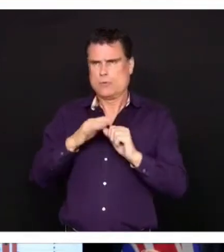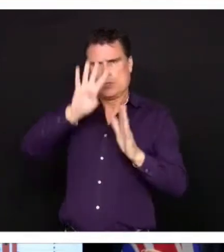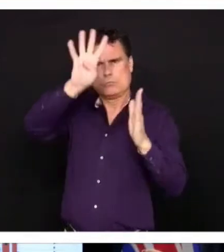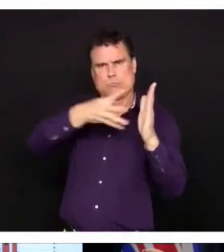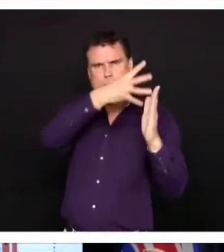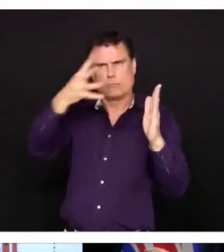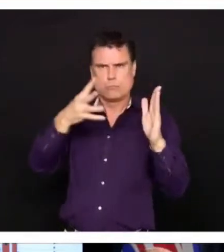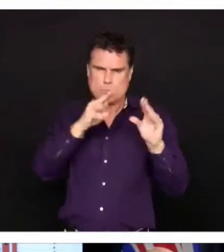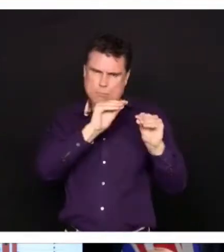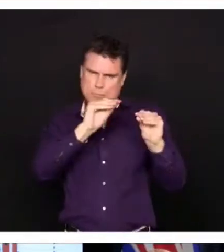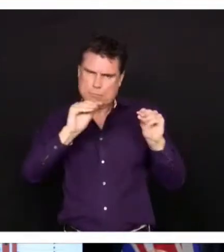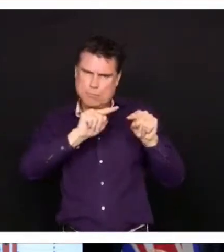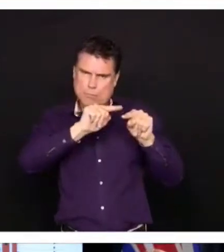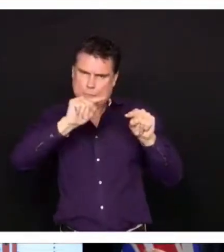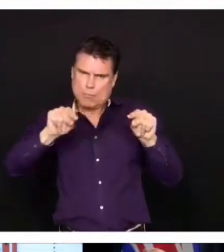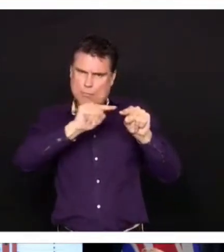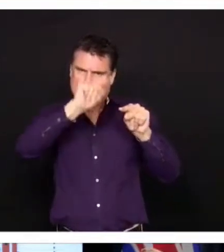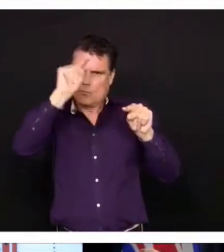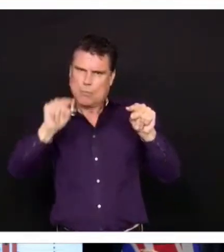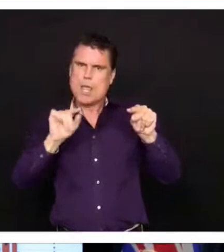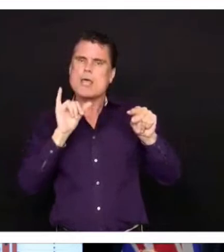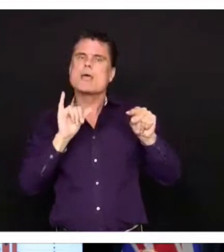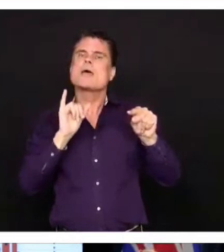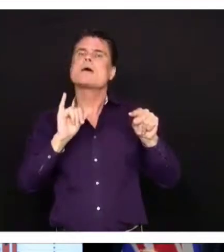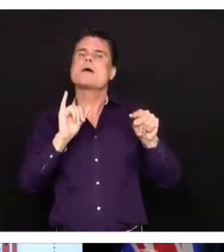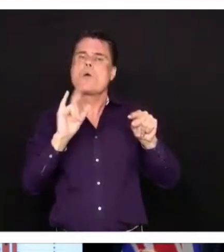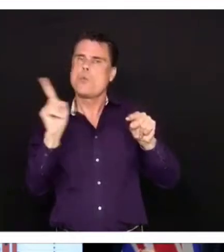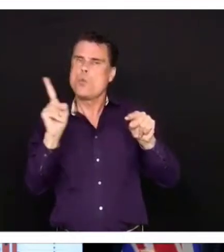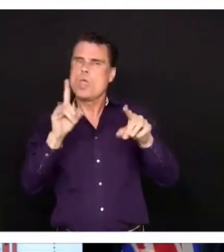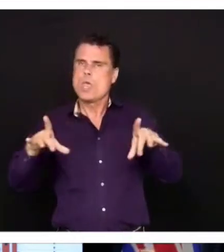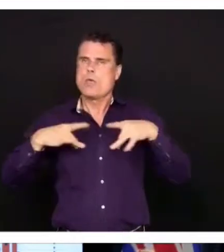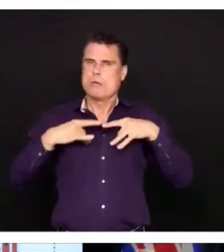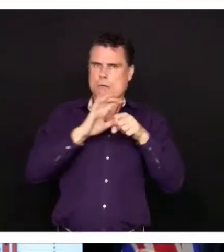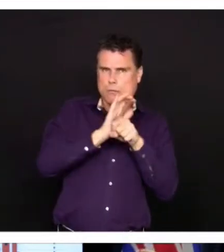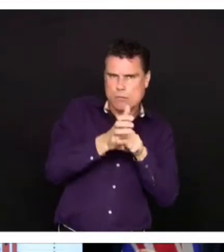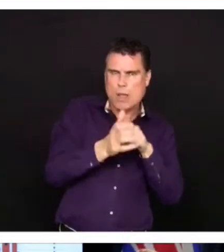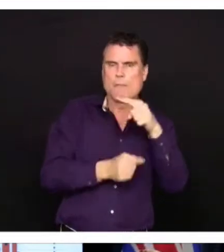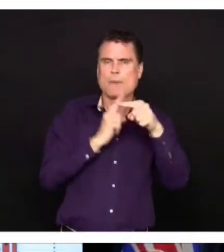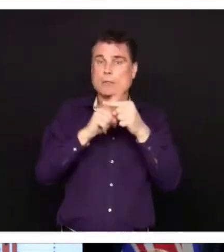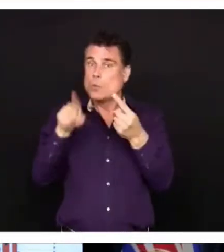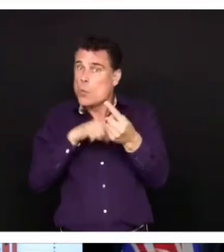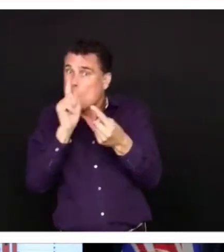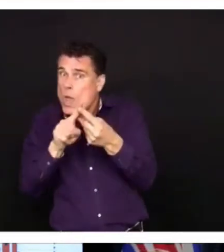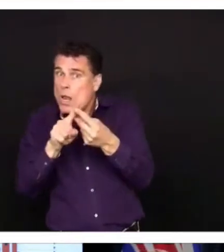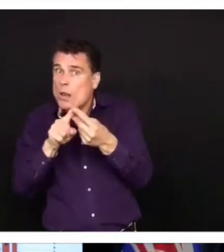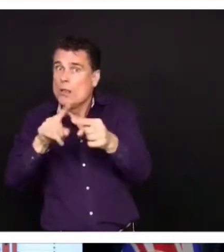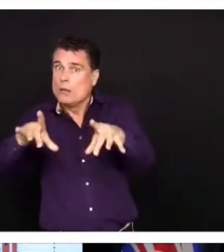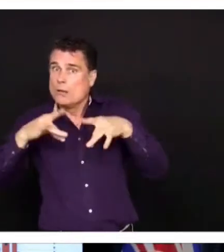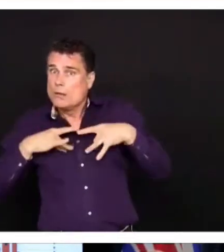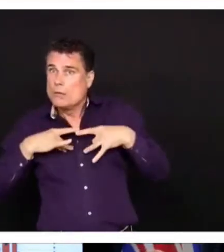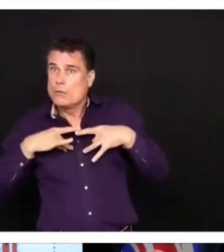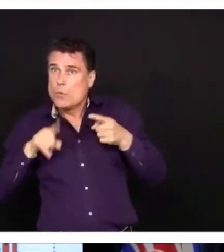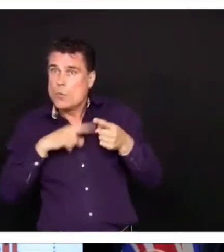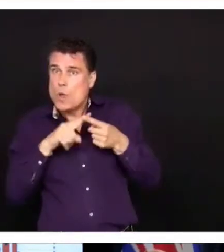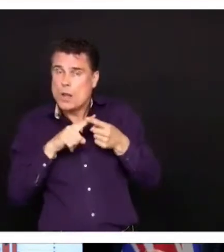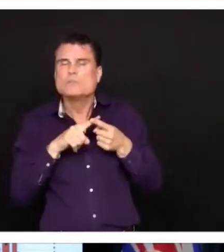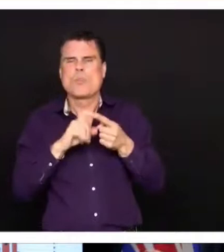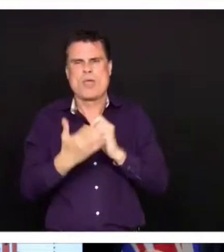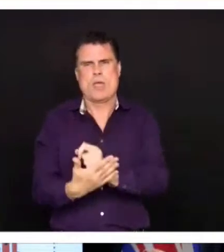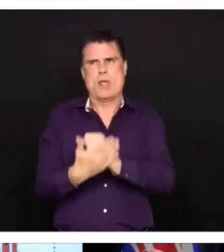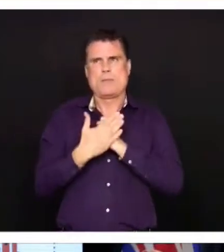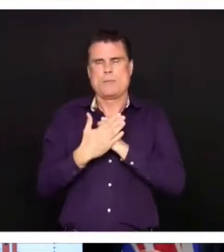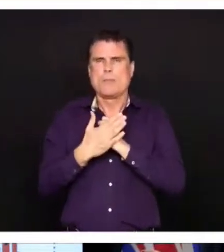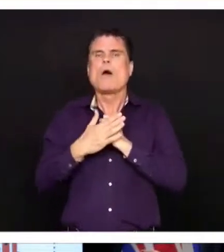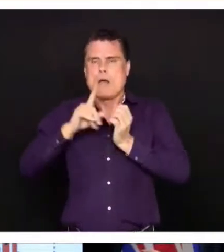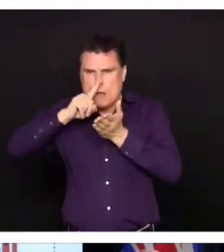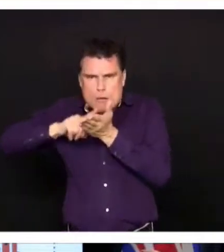around contact tracing. So when I know when you started having your symptoms and I know who you've been in contact with, I